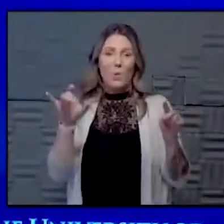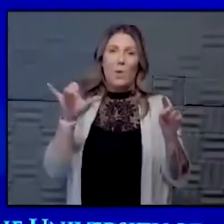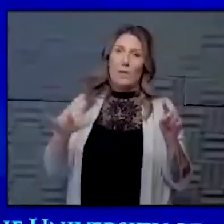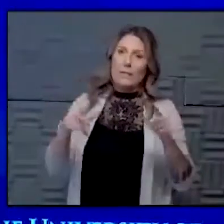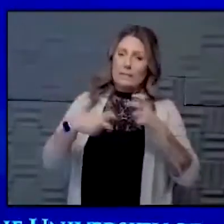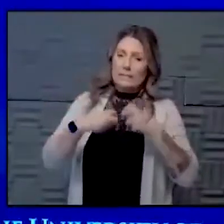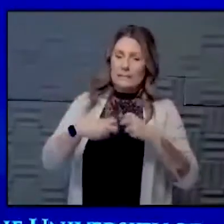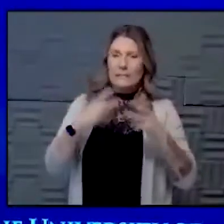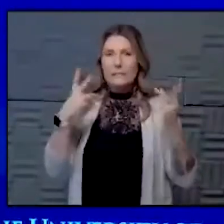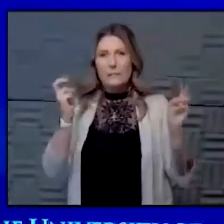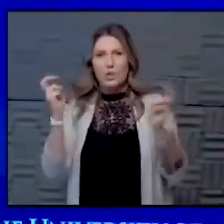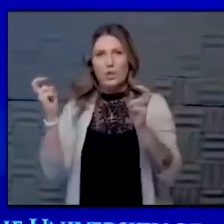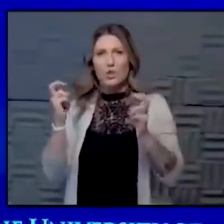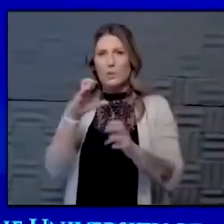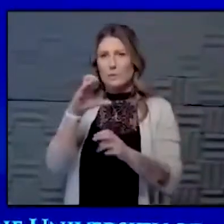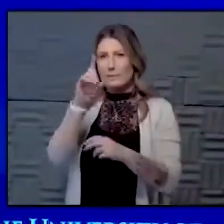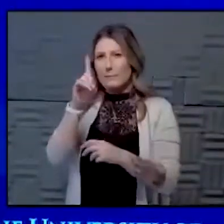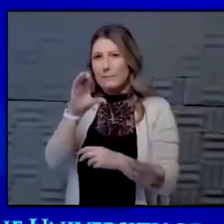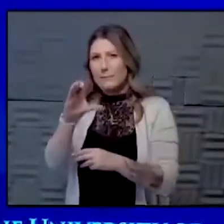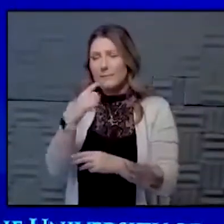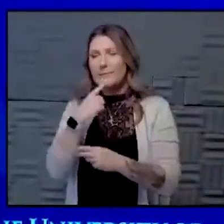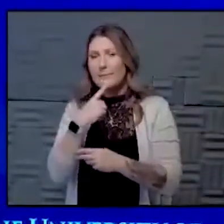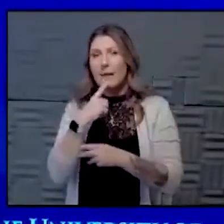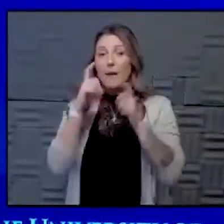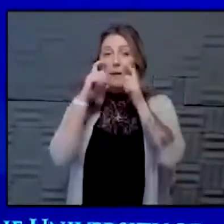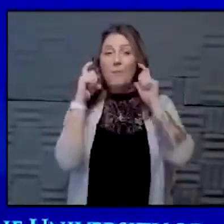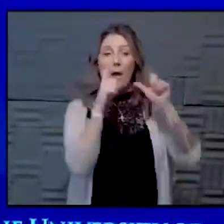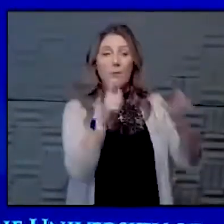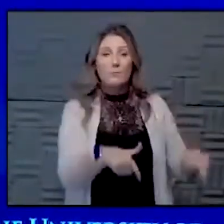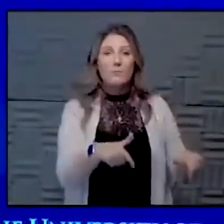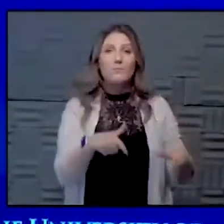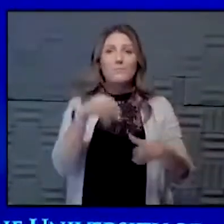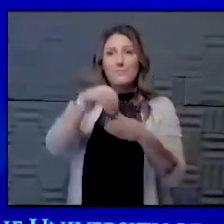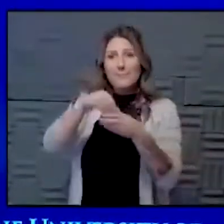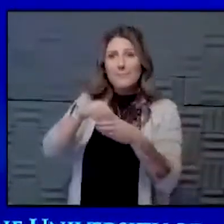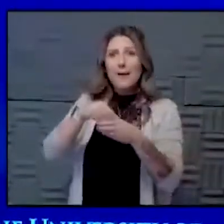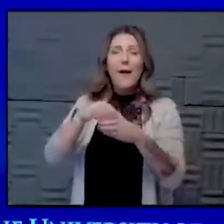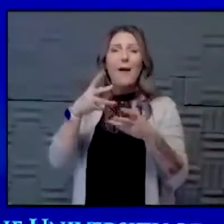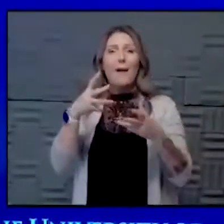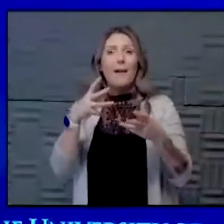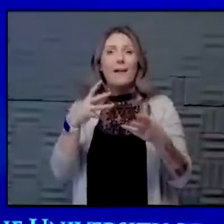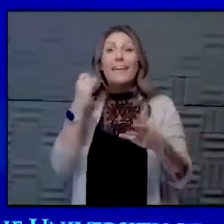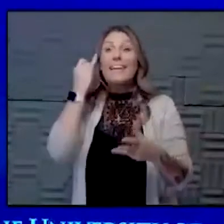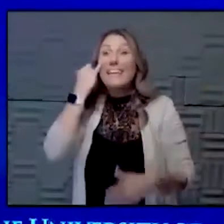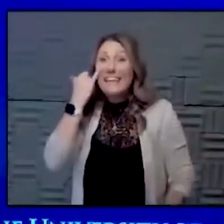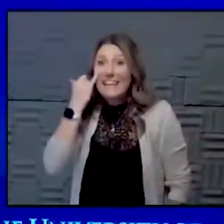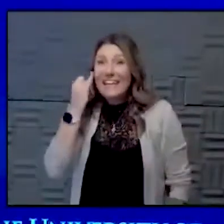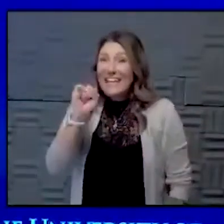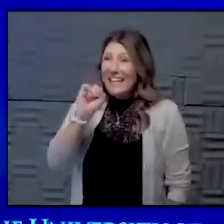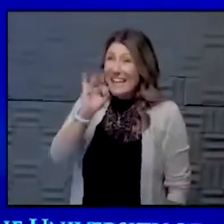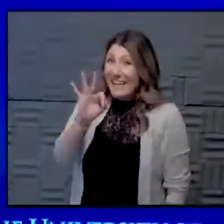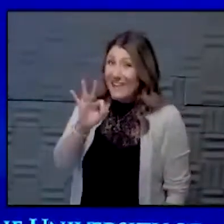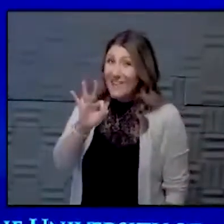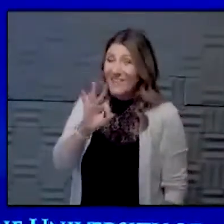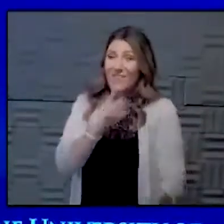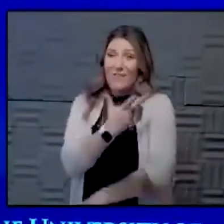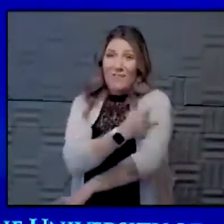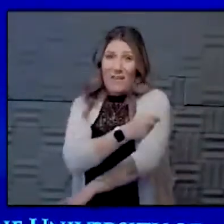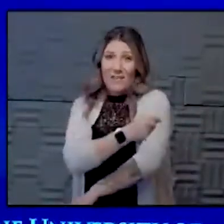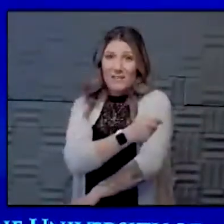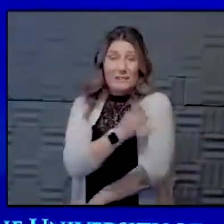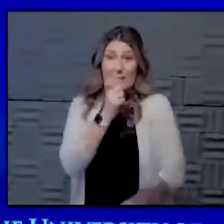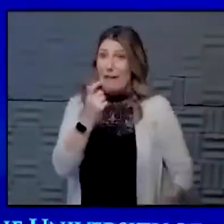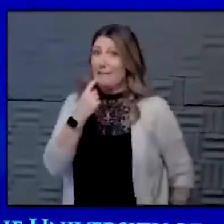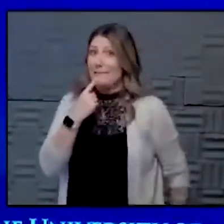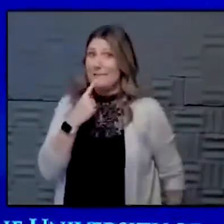why the CDC said you can take your mask off and you can go indoors, you can do all these things if you're vaccinated. It doesn't say you can do